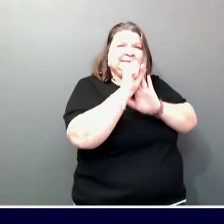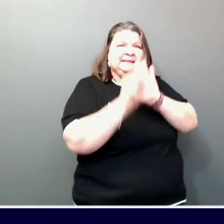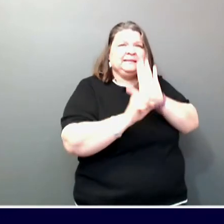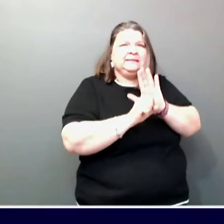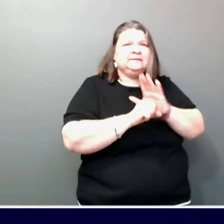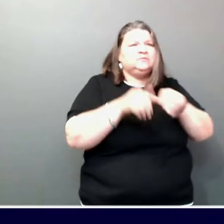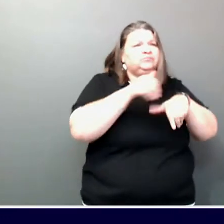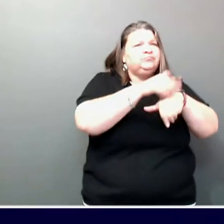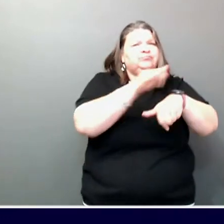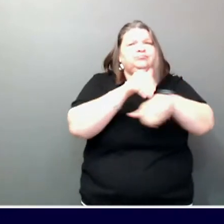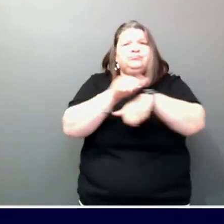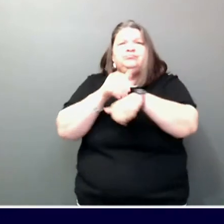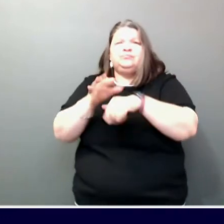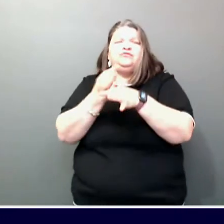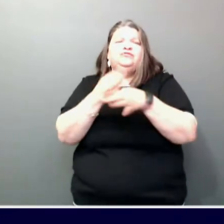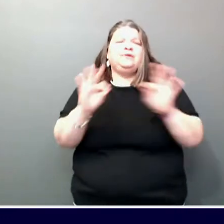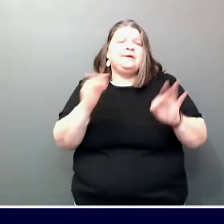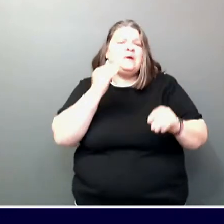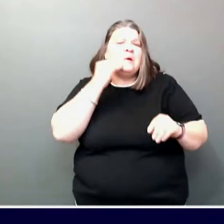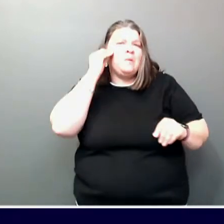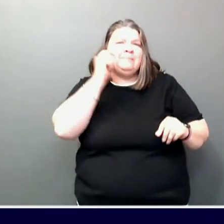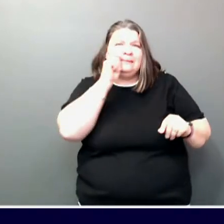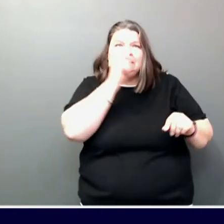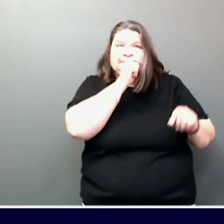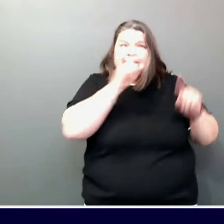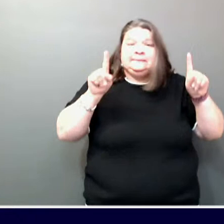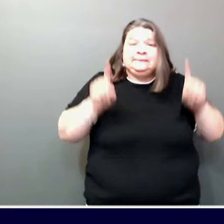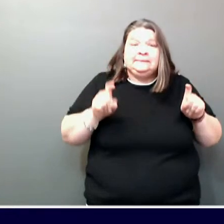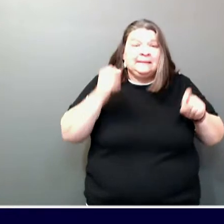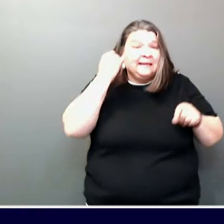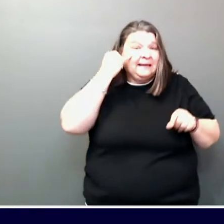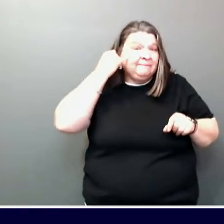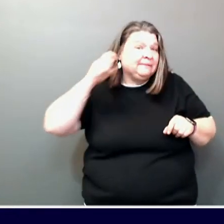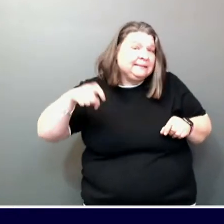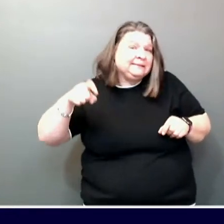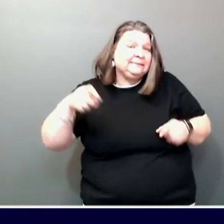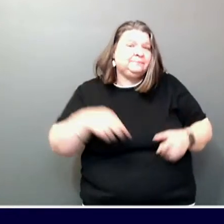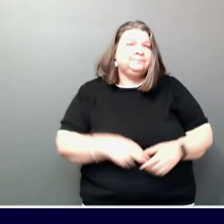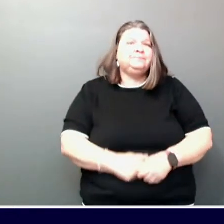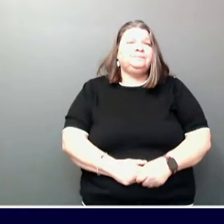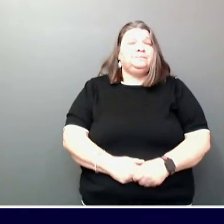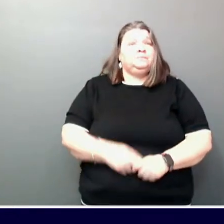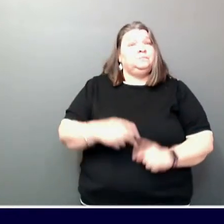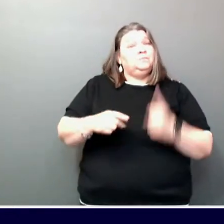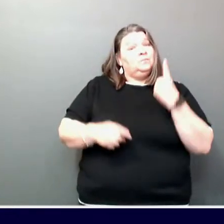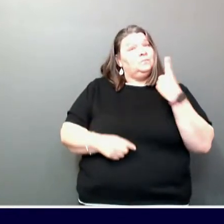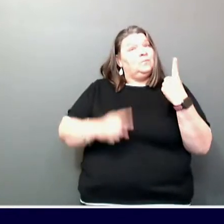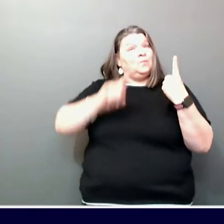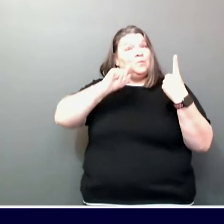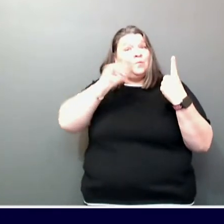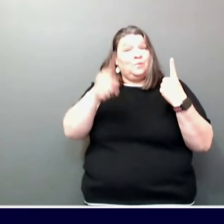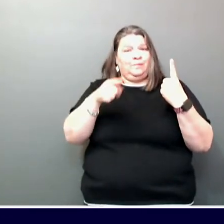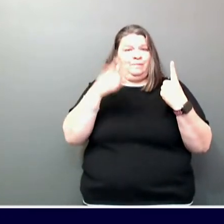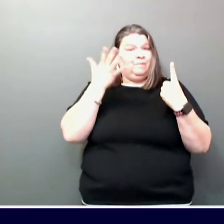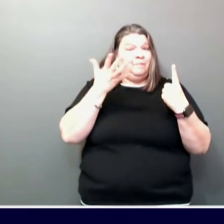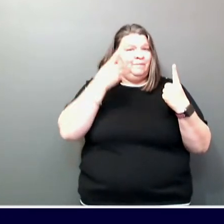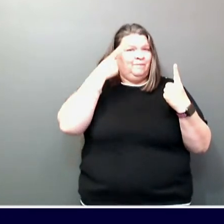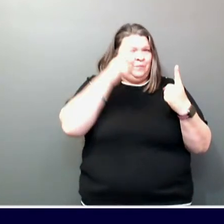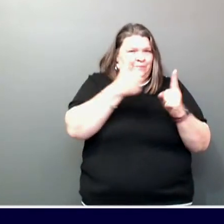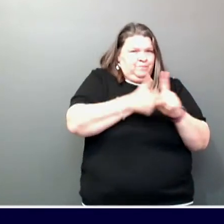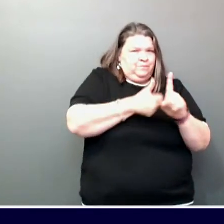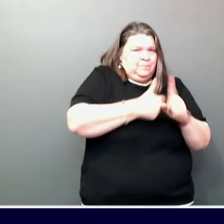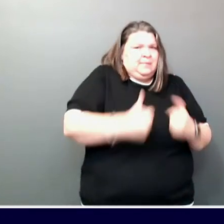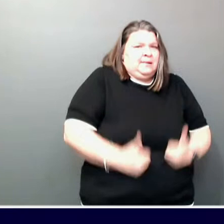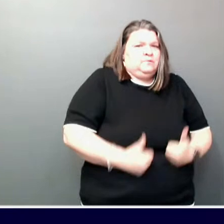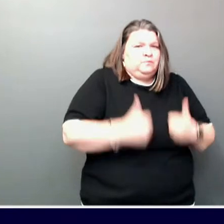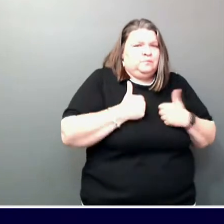residents. The program is limited to 1 order per residential address during this first phase of the project. Any